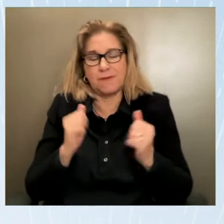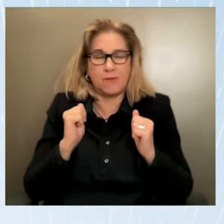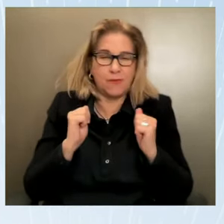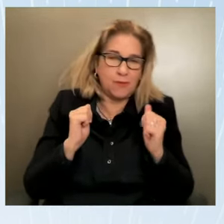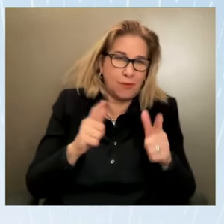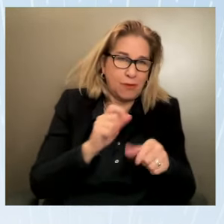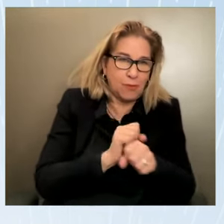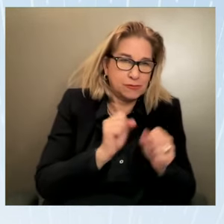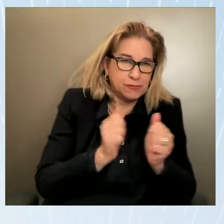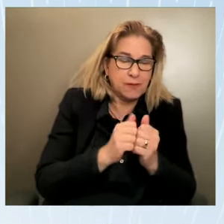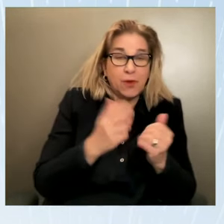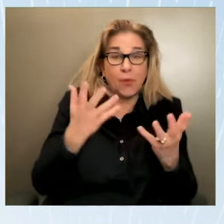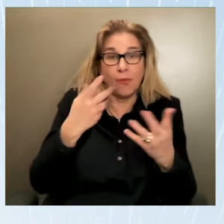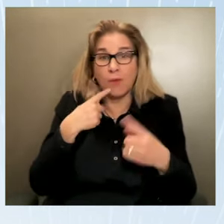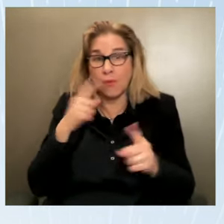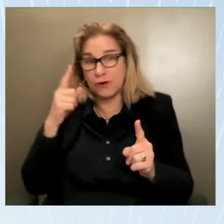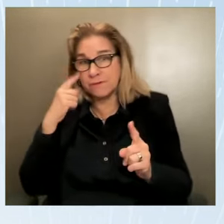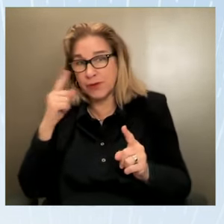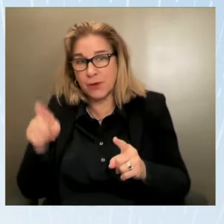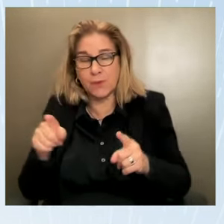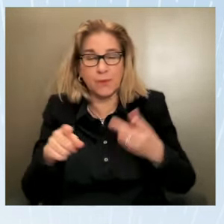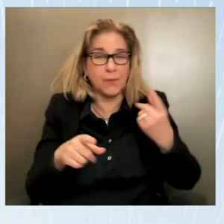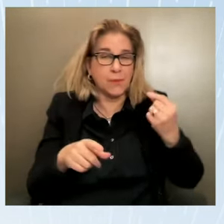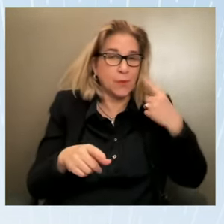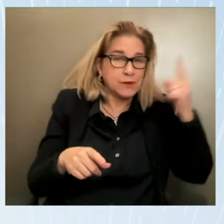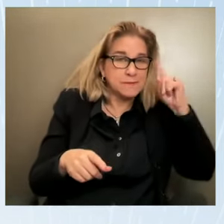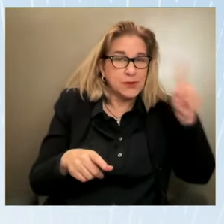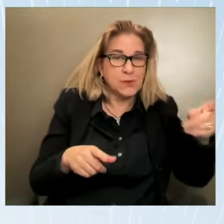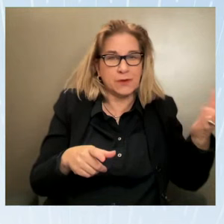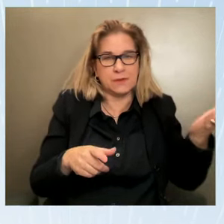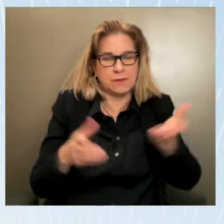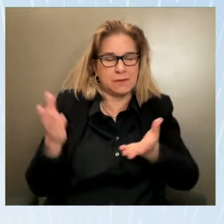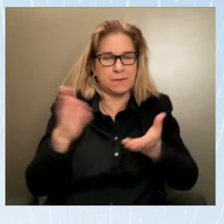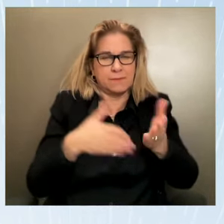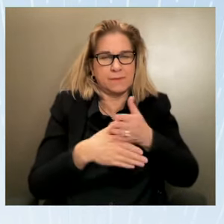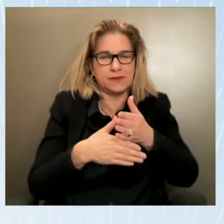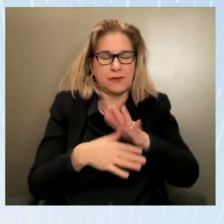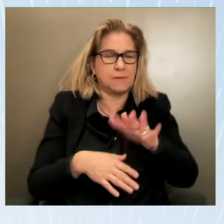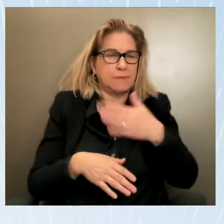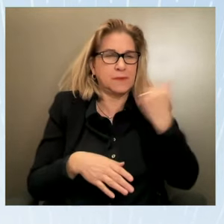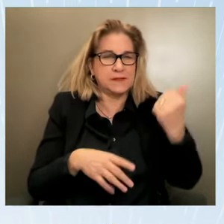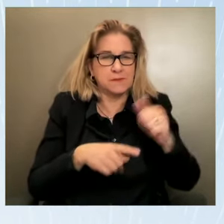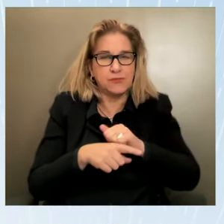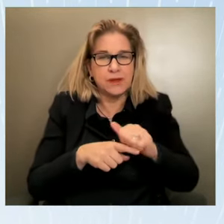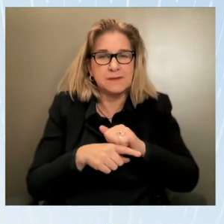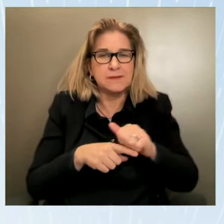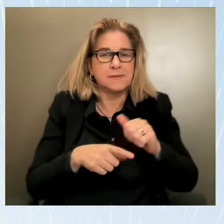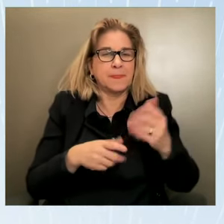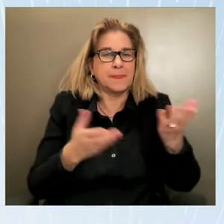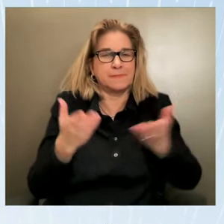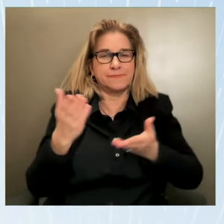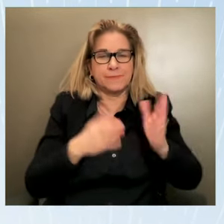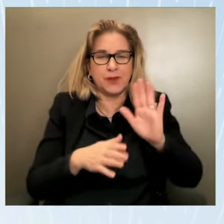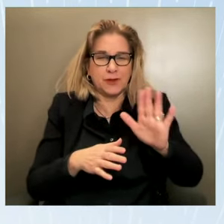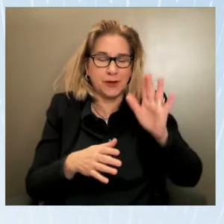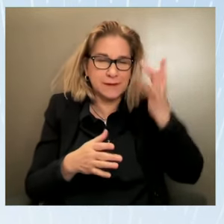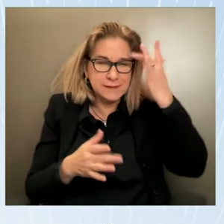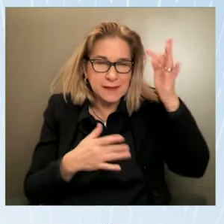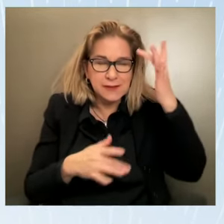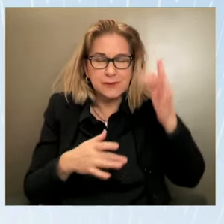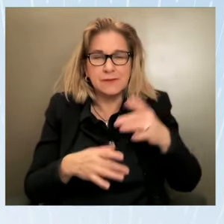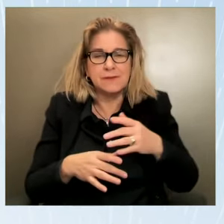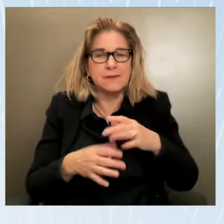connections that they have with other critical stakeholders in this effort, whether it's internationally, or whether it's domestically with the private sector, with